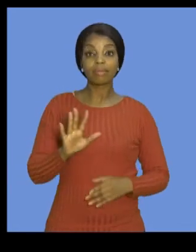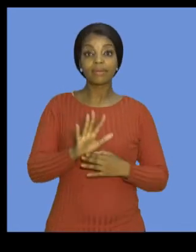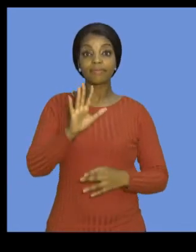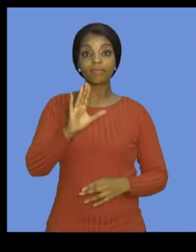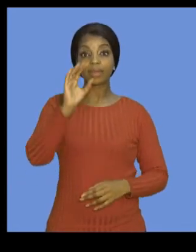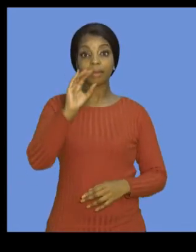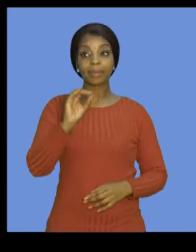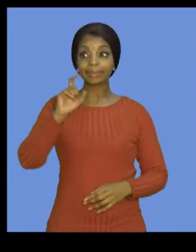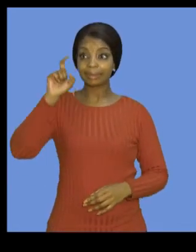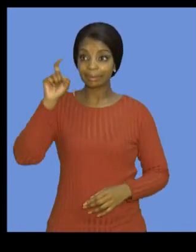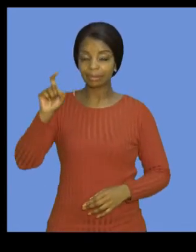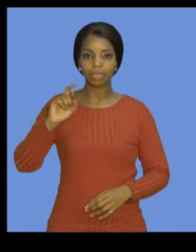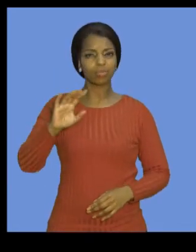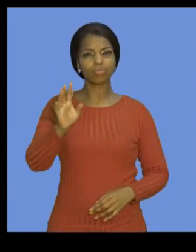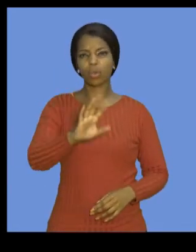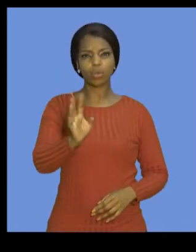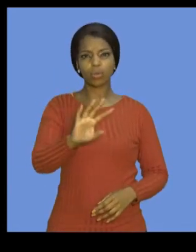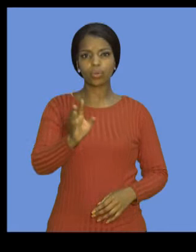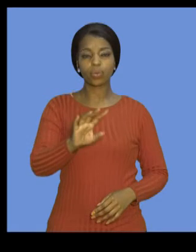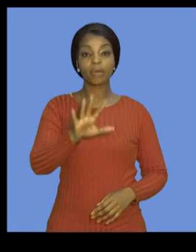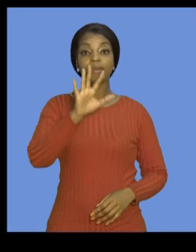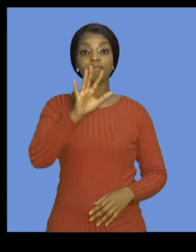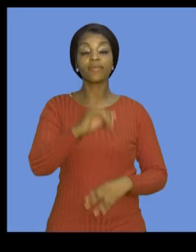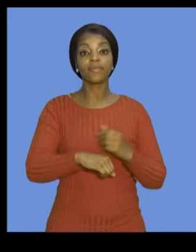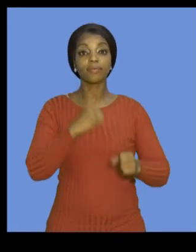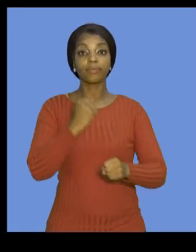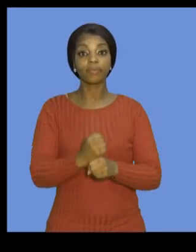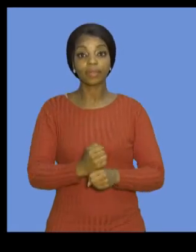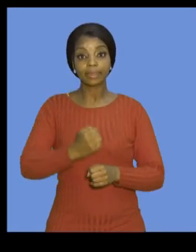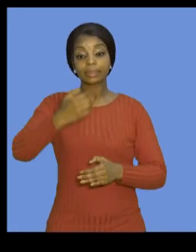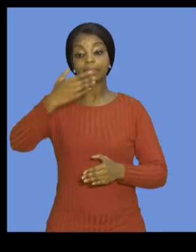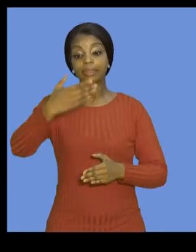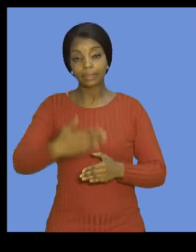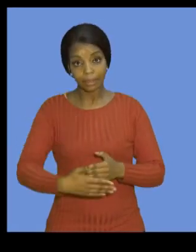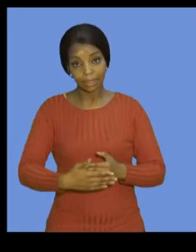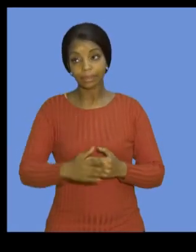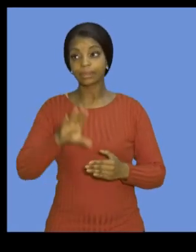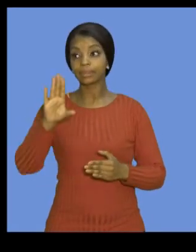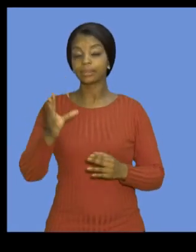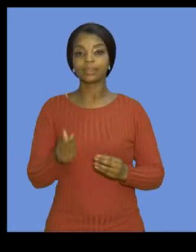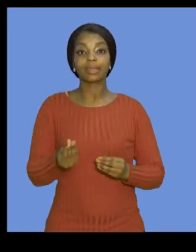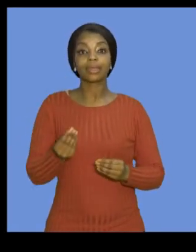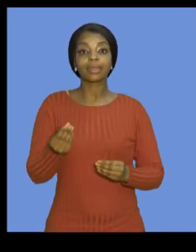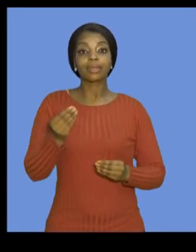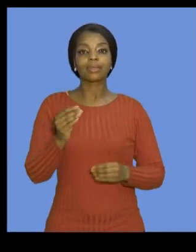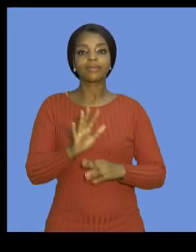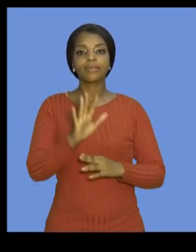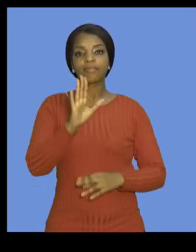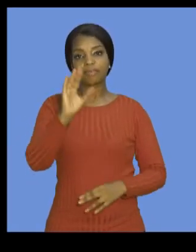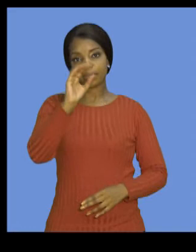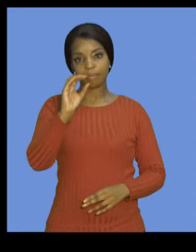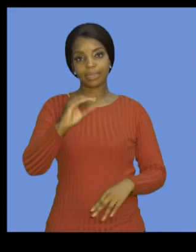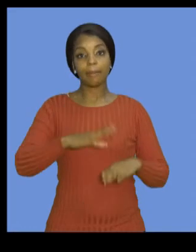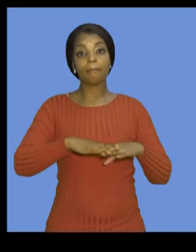No. At the end of 5 years, his investment was 15% more than what he